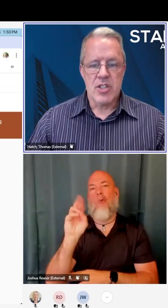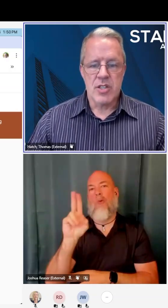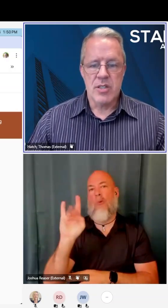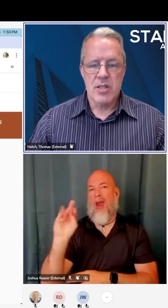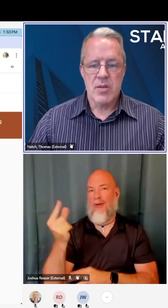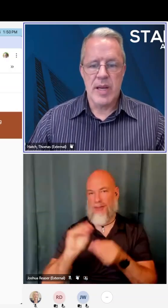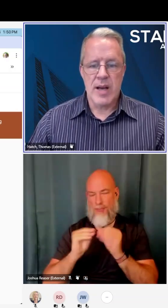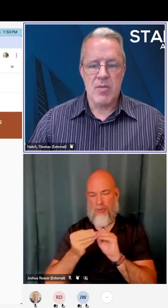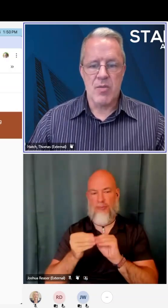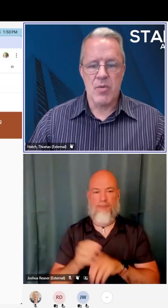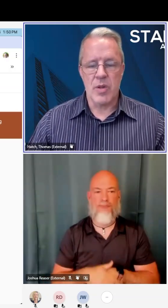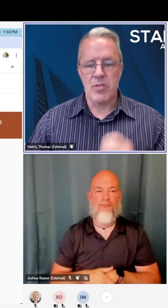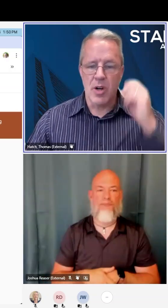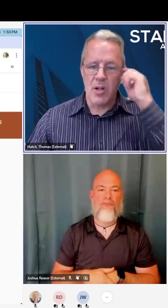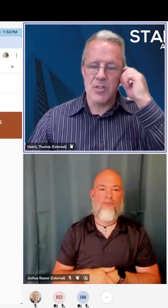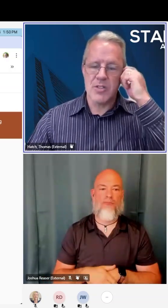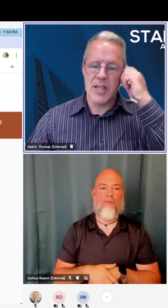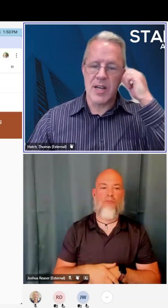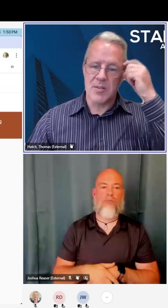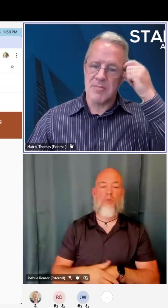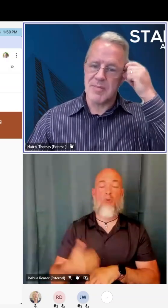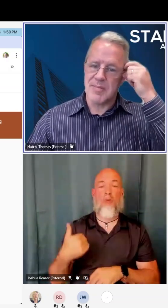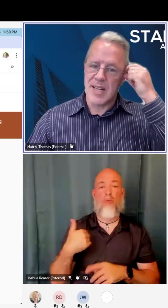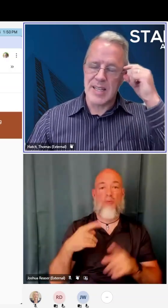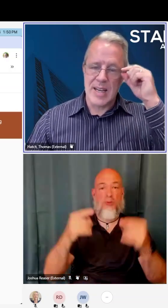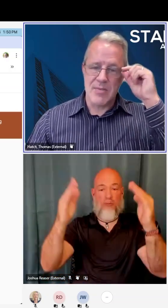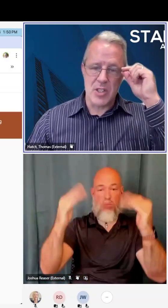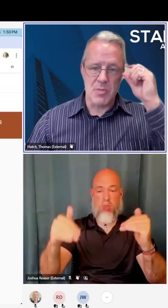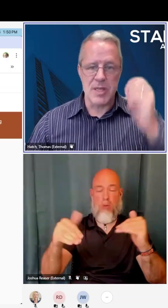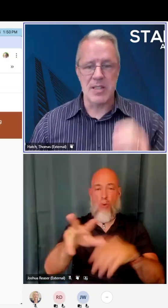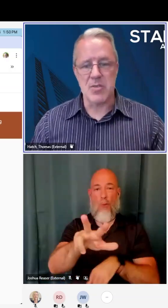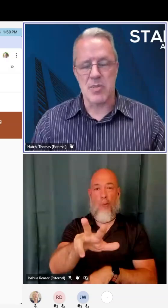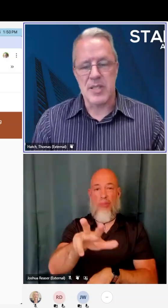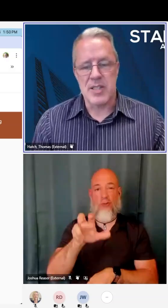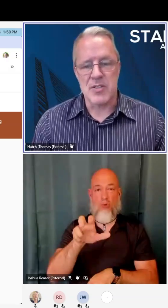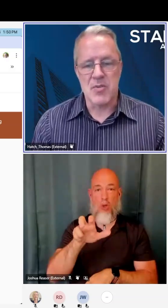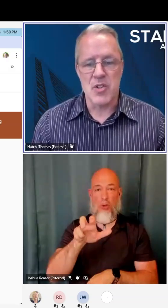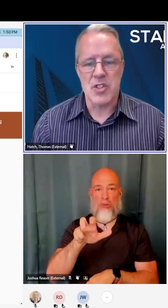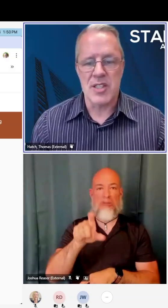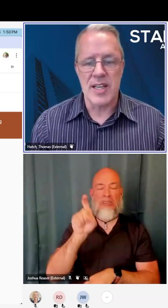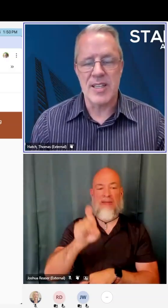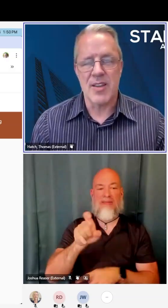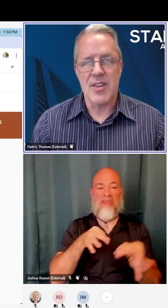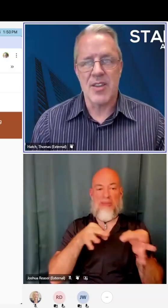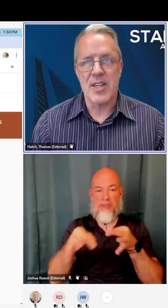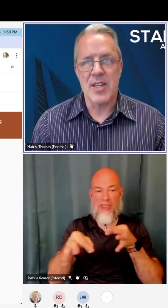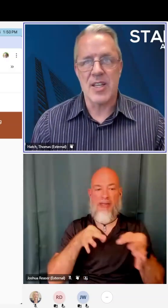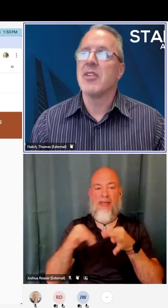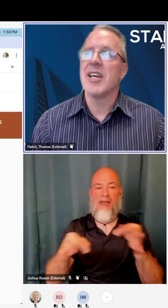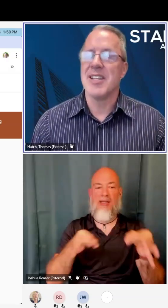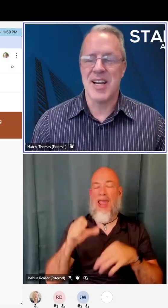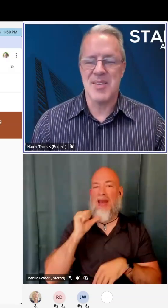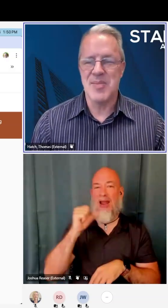In addition, we have withdrawals. Now, I'm going to have to explain this one because unfortunately I didn't